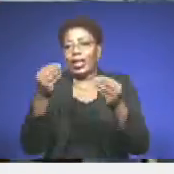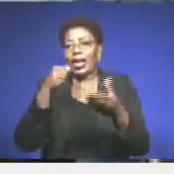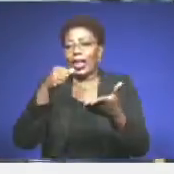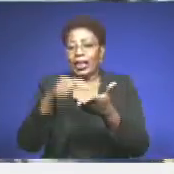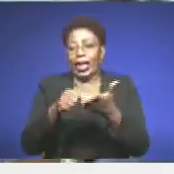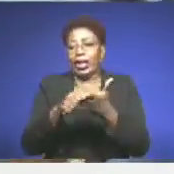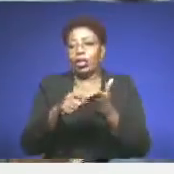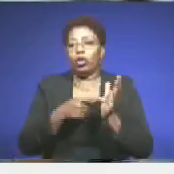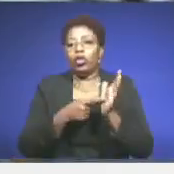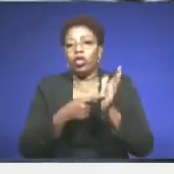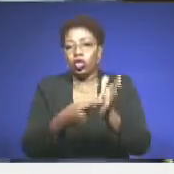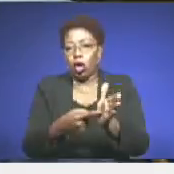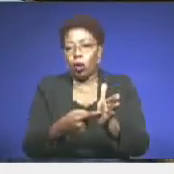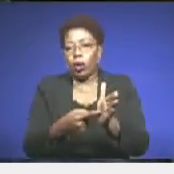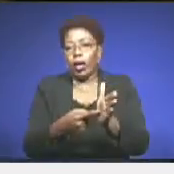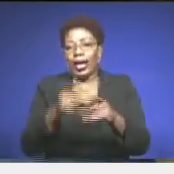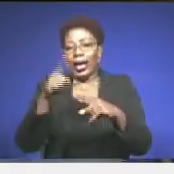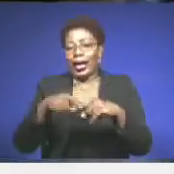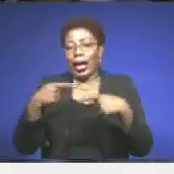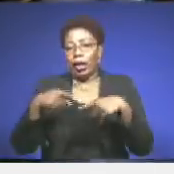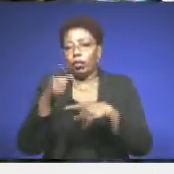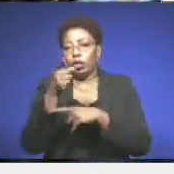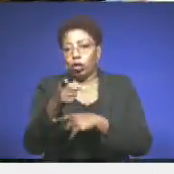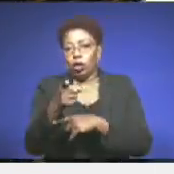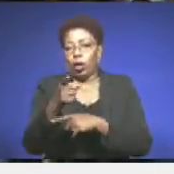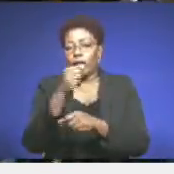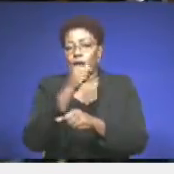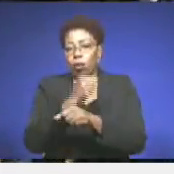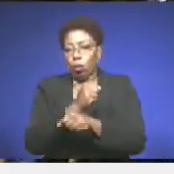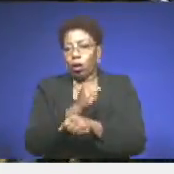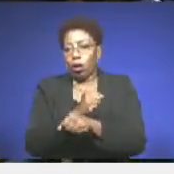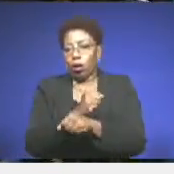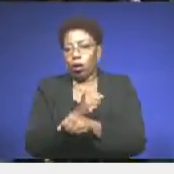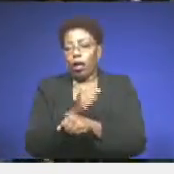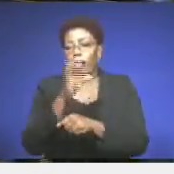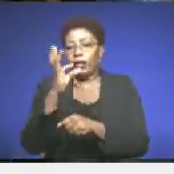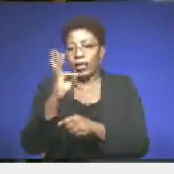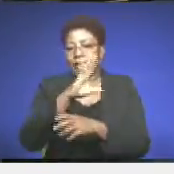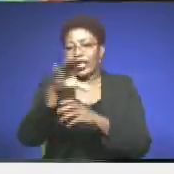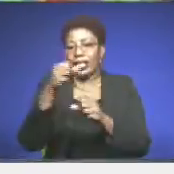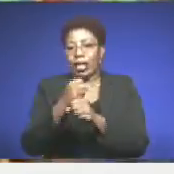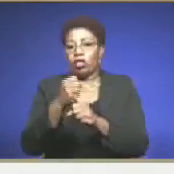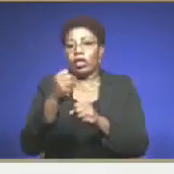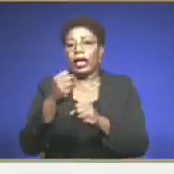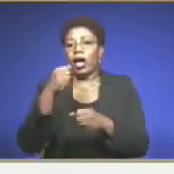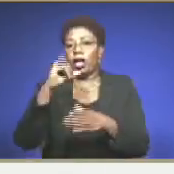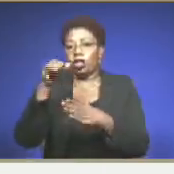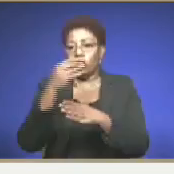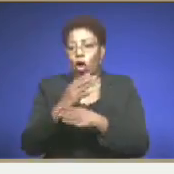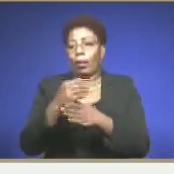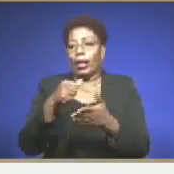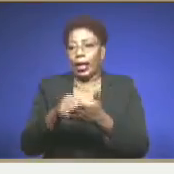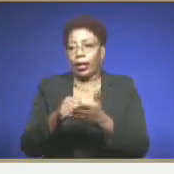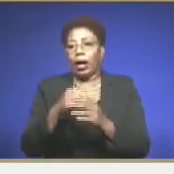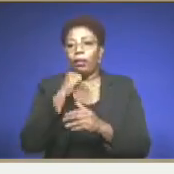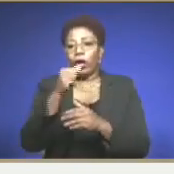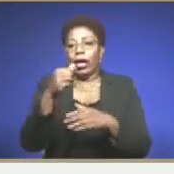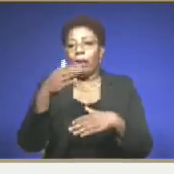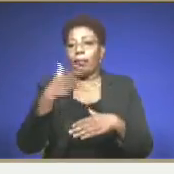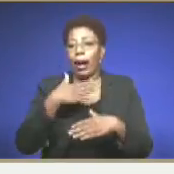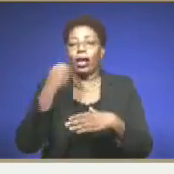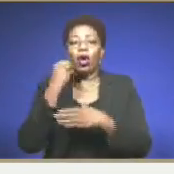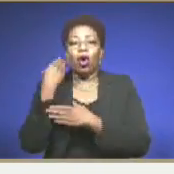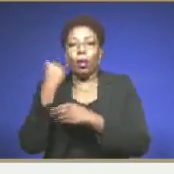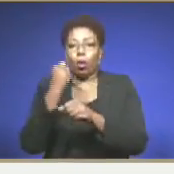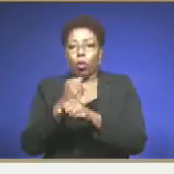prove that it's contract. And I can't come to you as an employee after 6 years to get a job letter. I am not in my home. I'm working